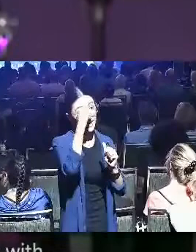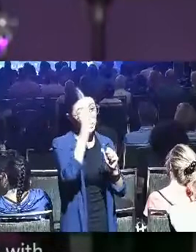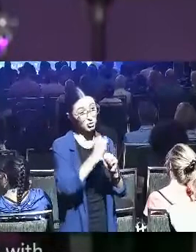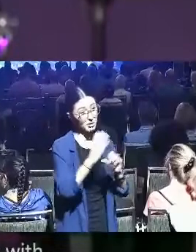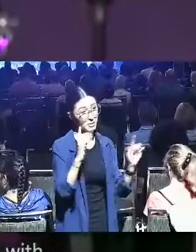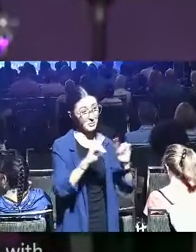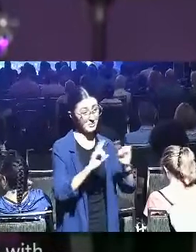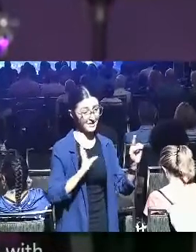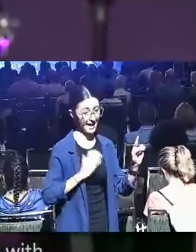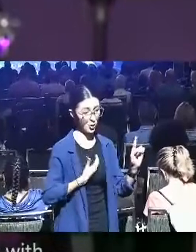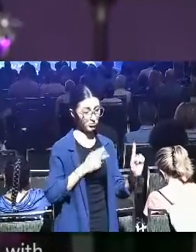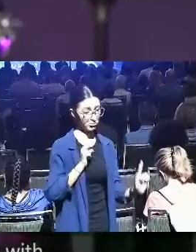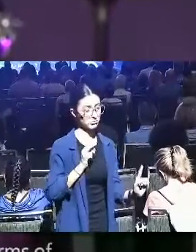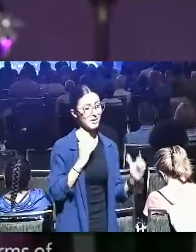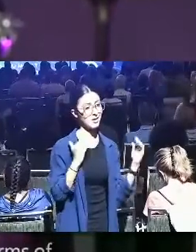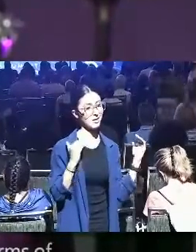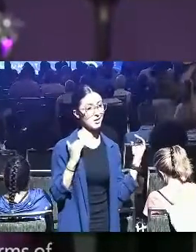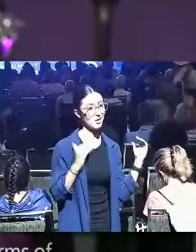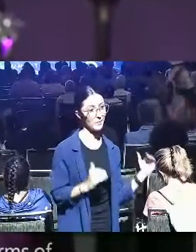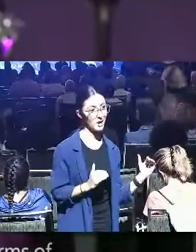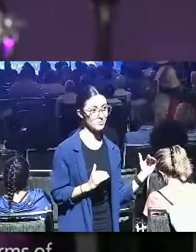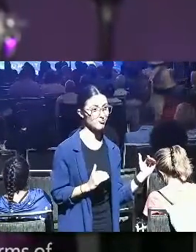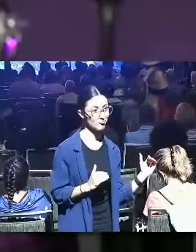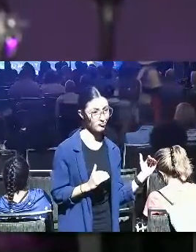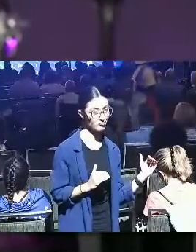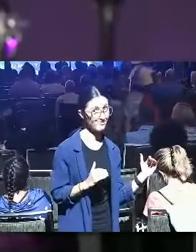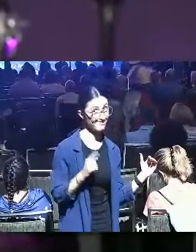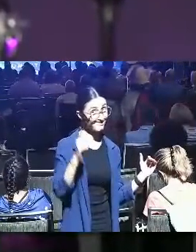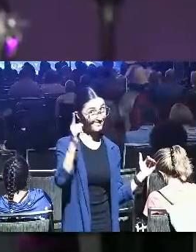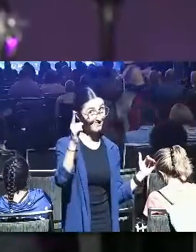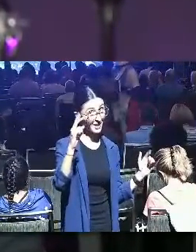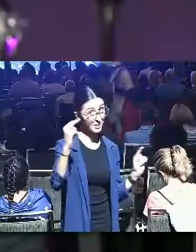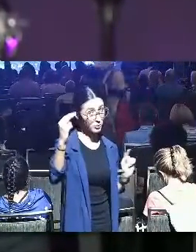limitation when God thinks in abundance.